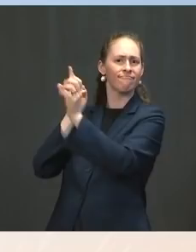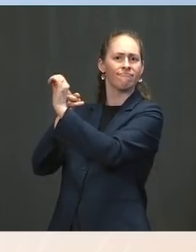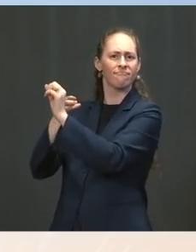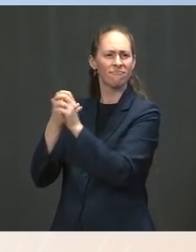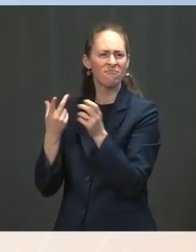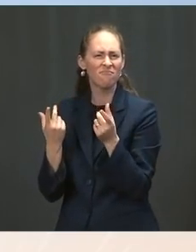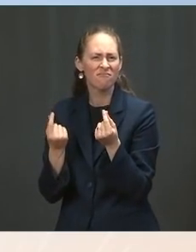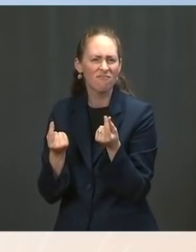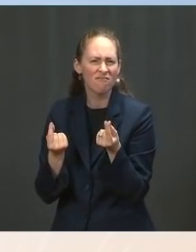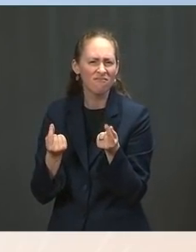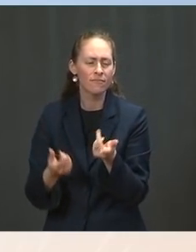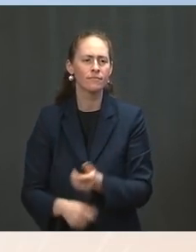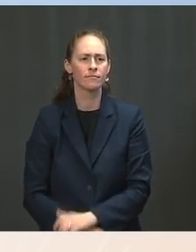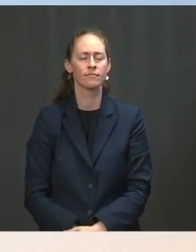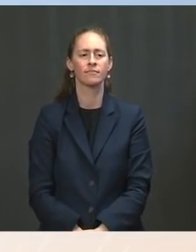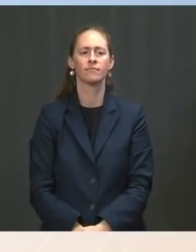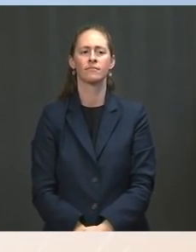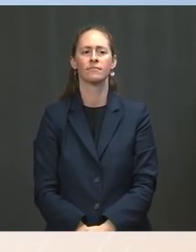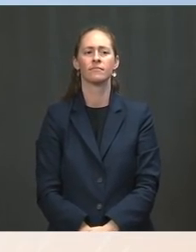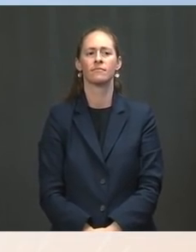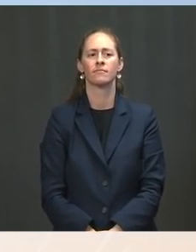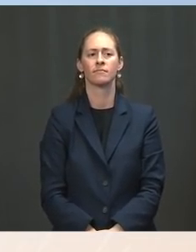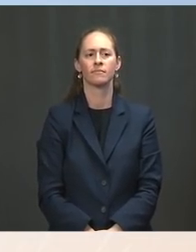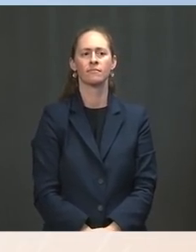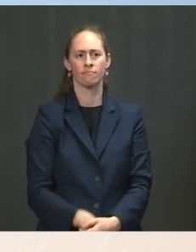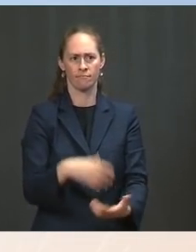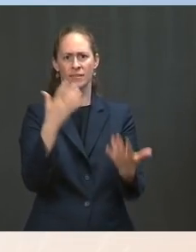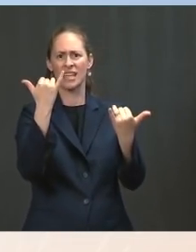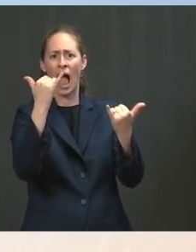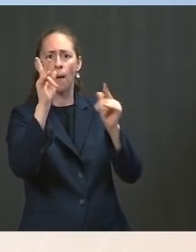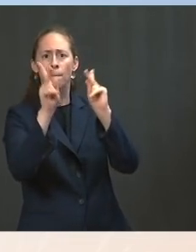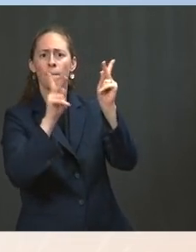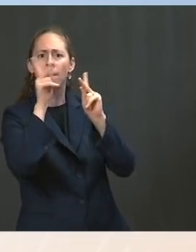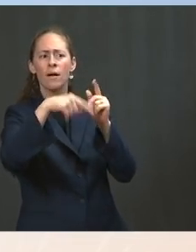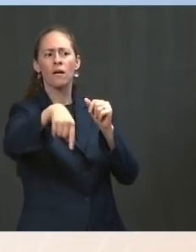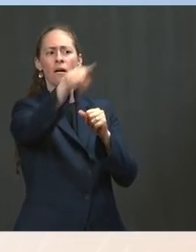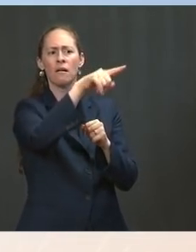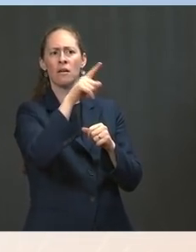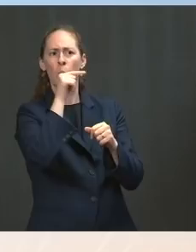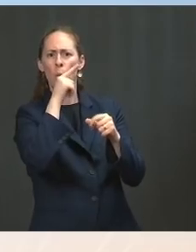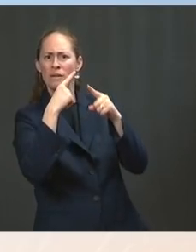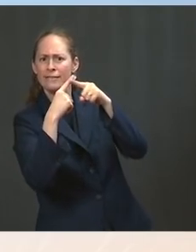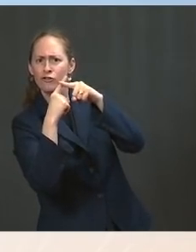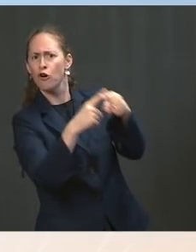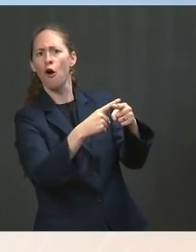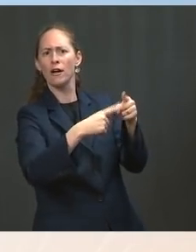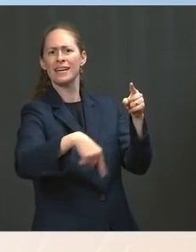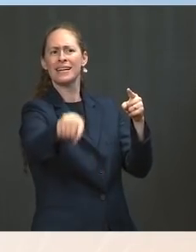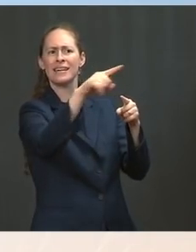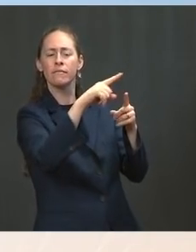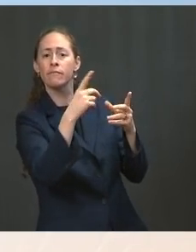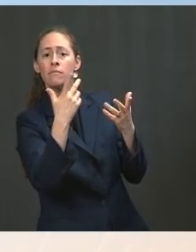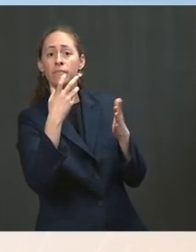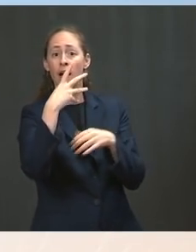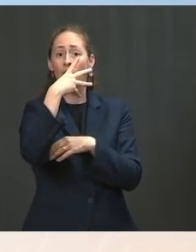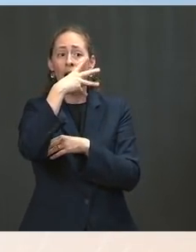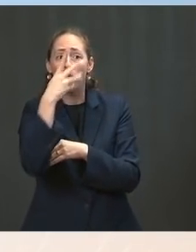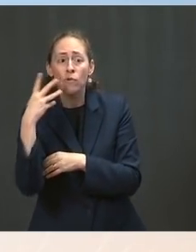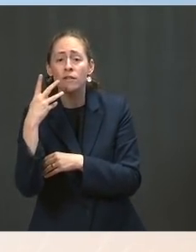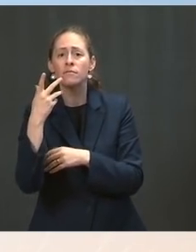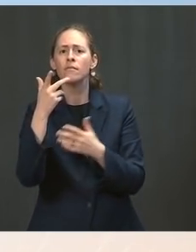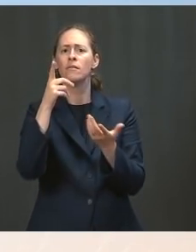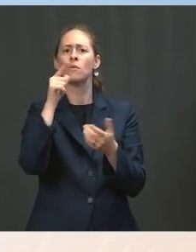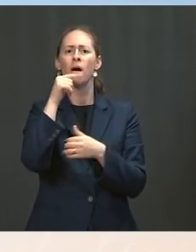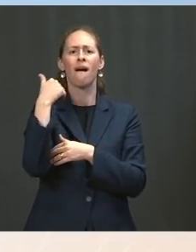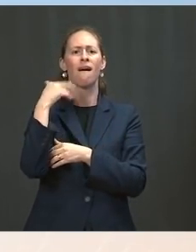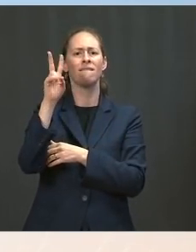with the Afghans at risk, eligible for special immigrant visas and other categories of support from the U.S. government.